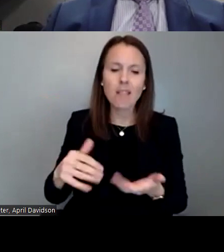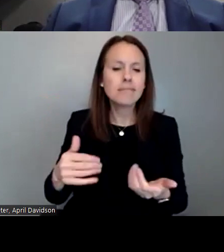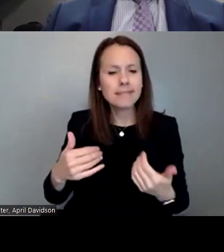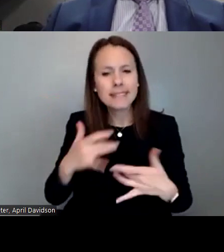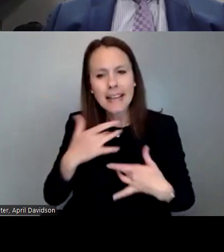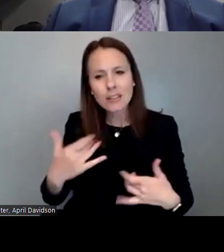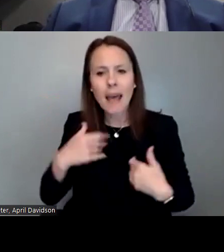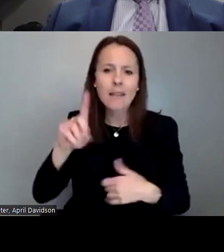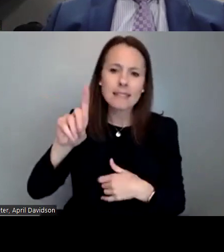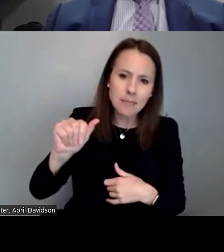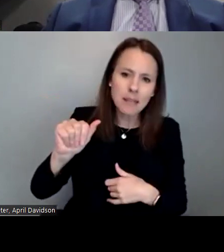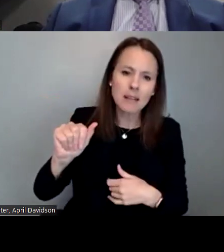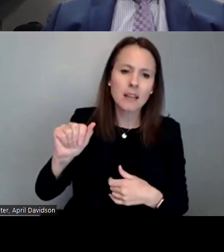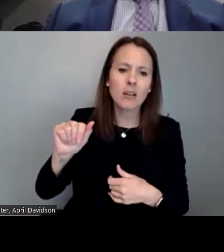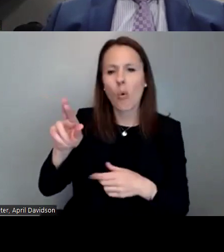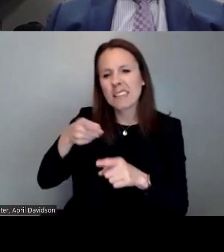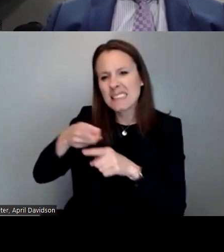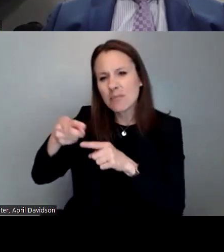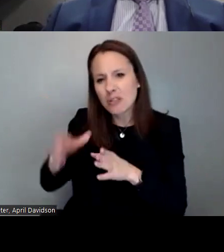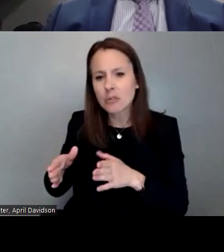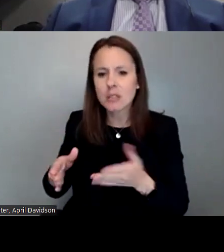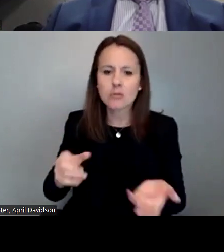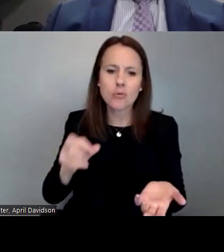they may be specialist in the field, or because they